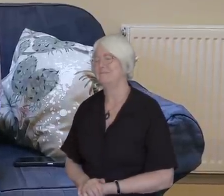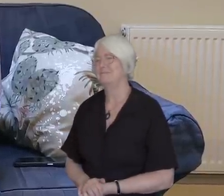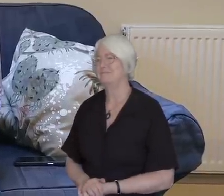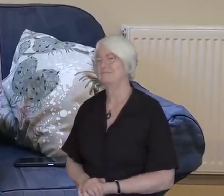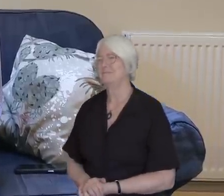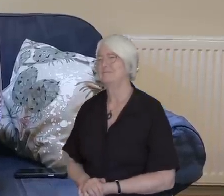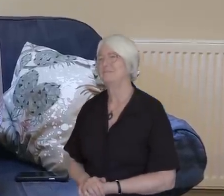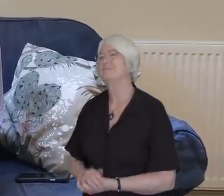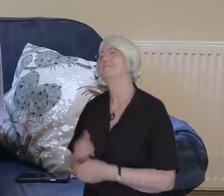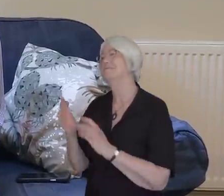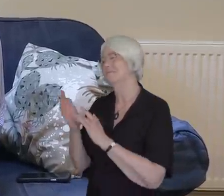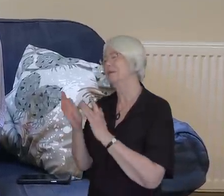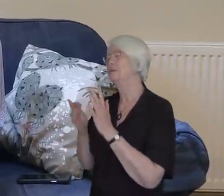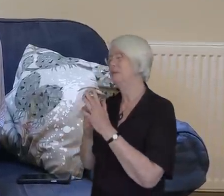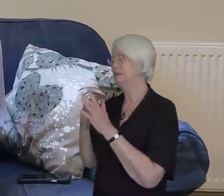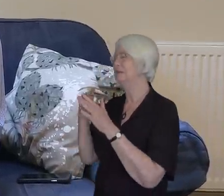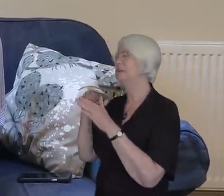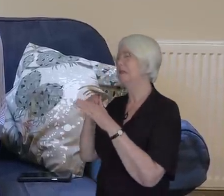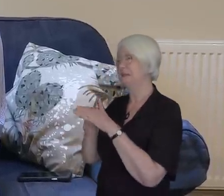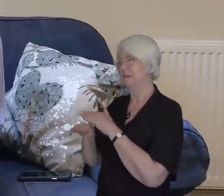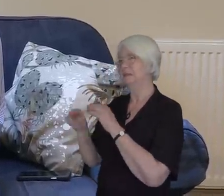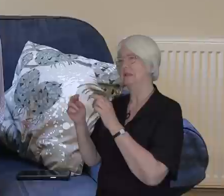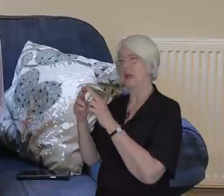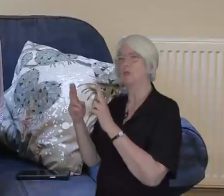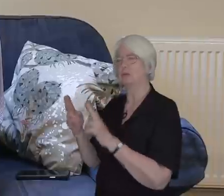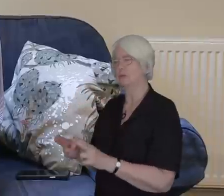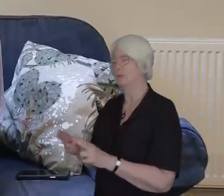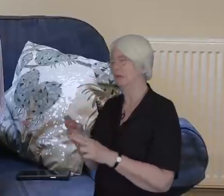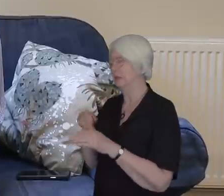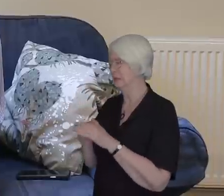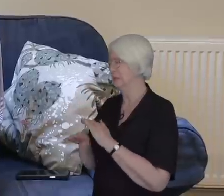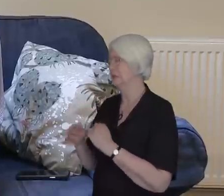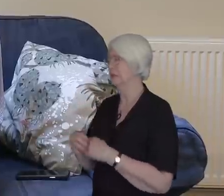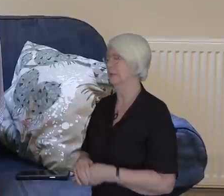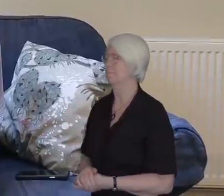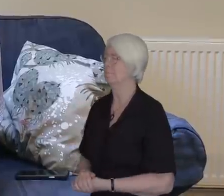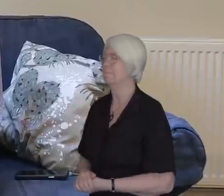over. So he went in to stay with them.